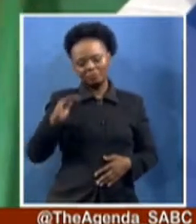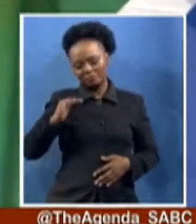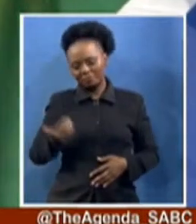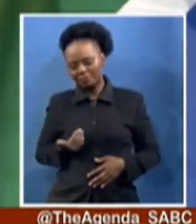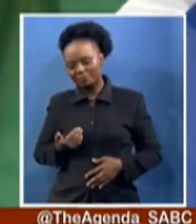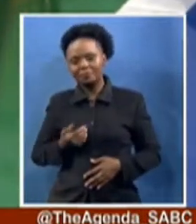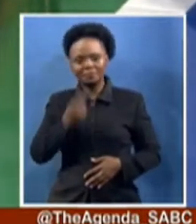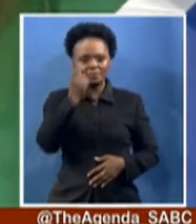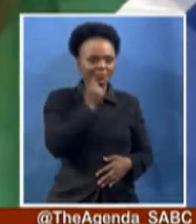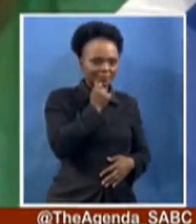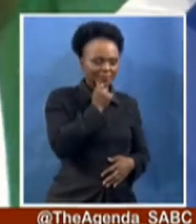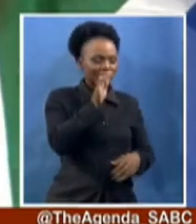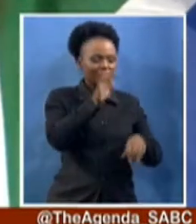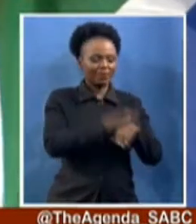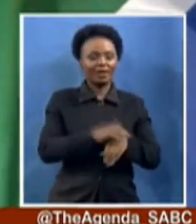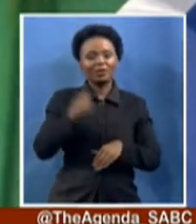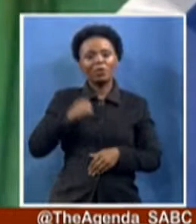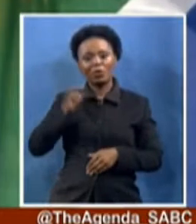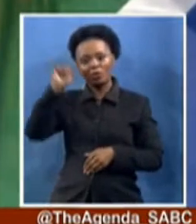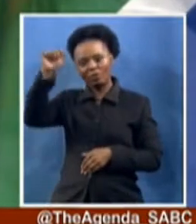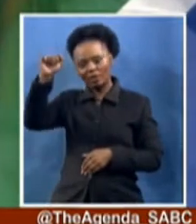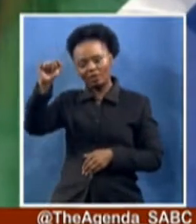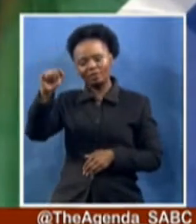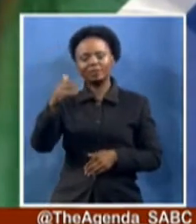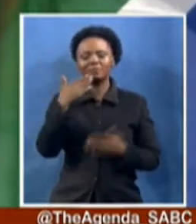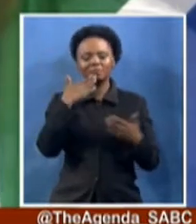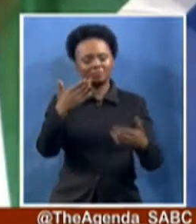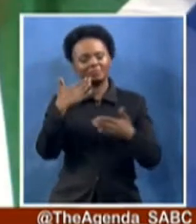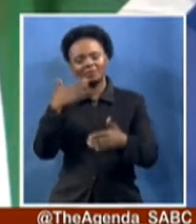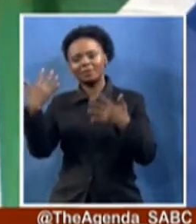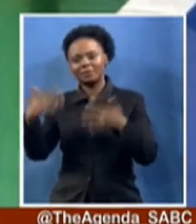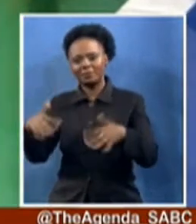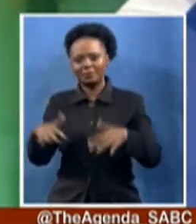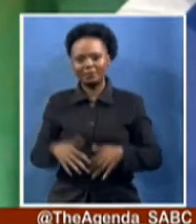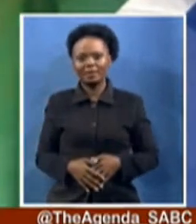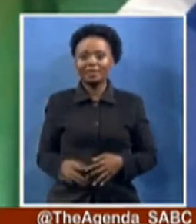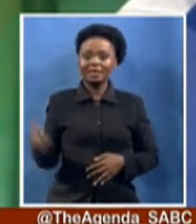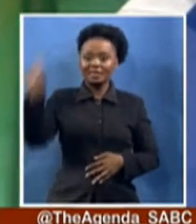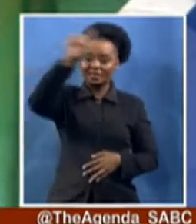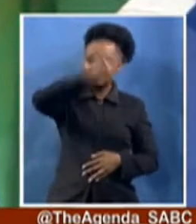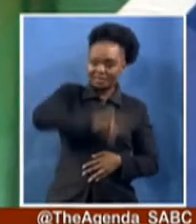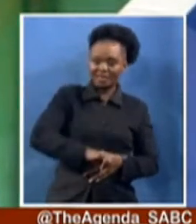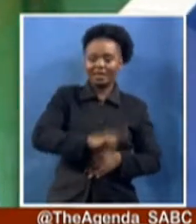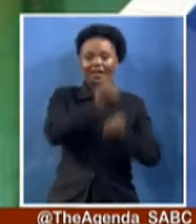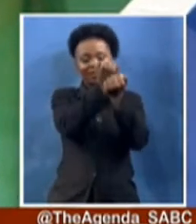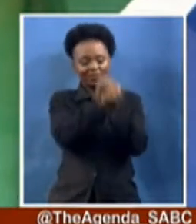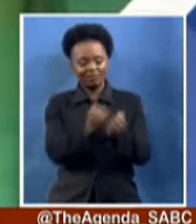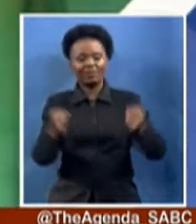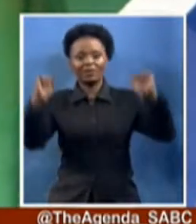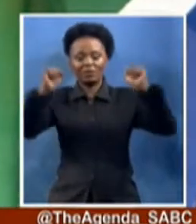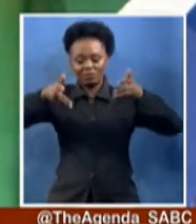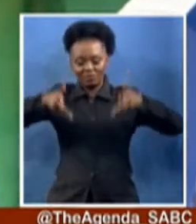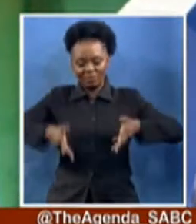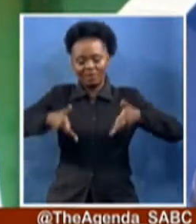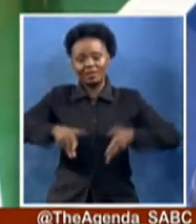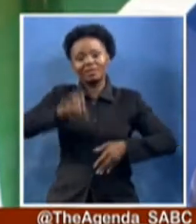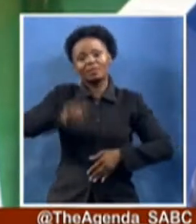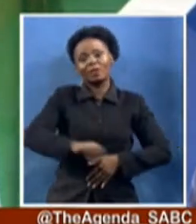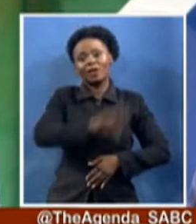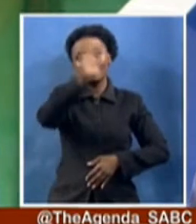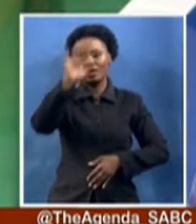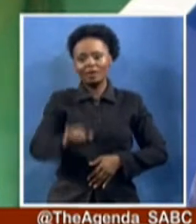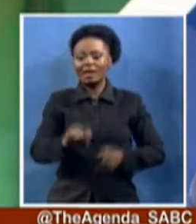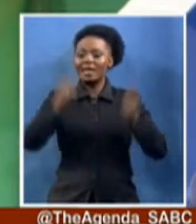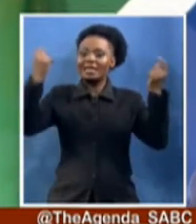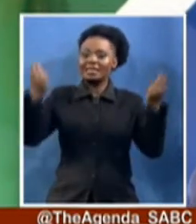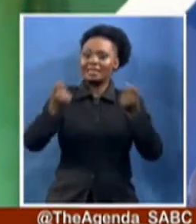This day, Freedom Day in South Africa, is not only celebrated by South Africans.